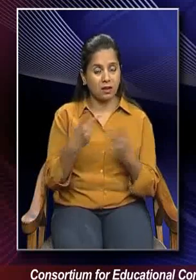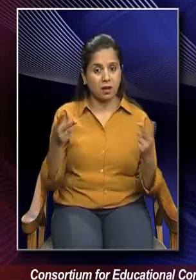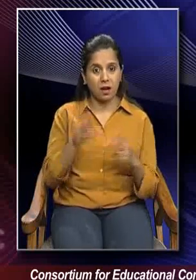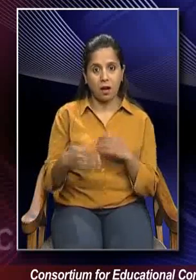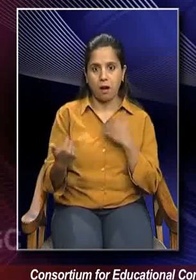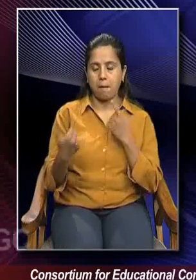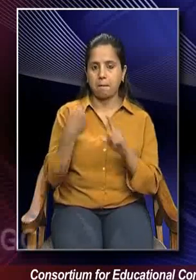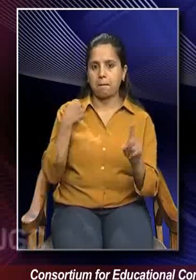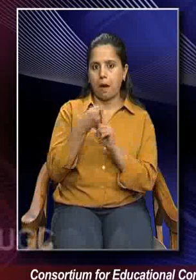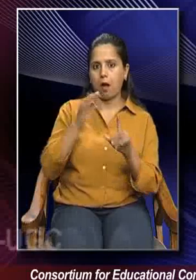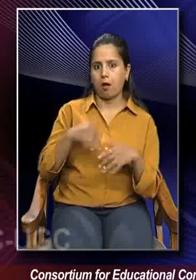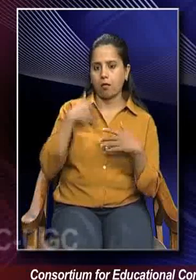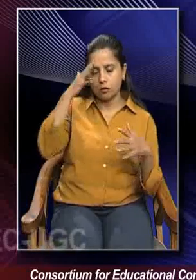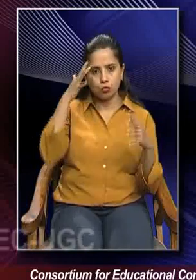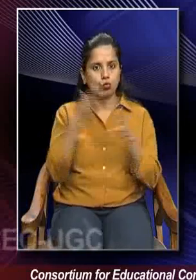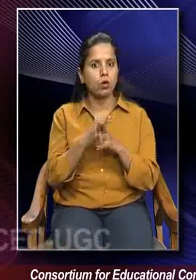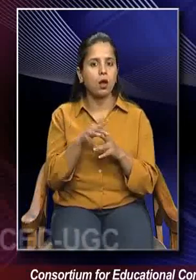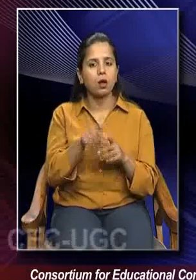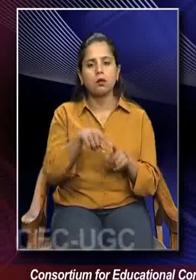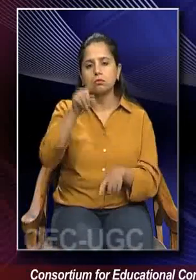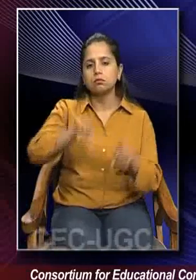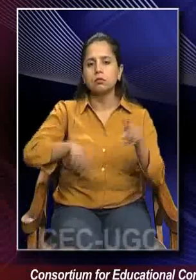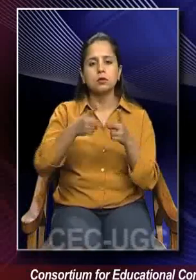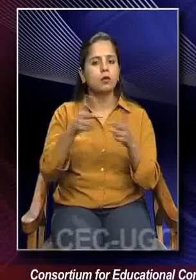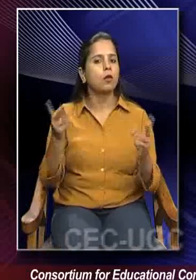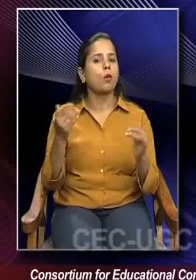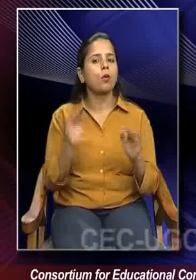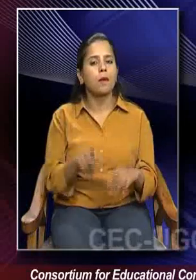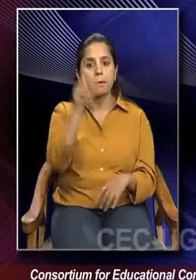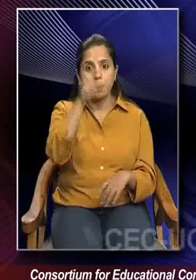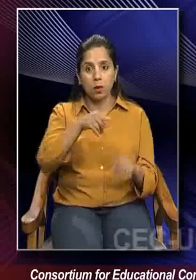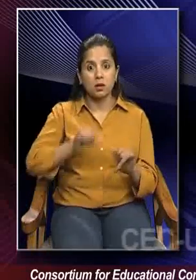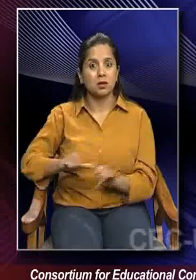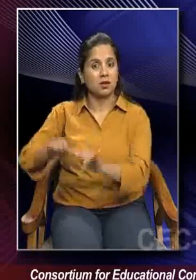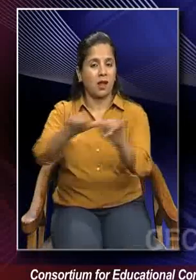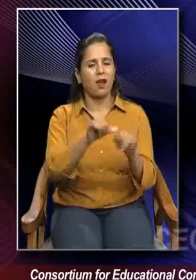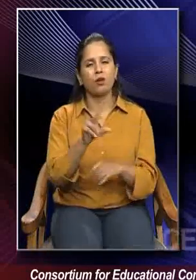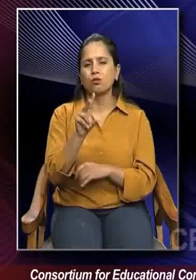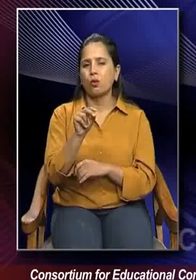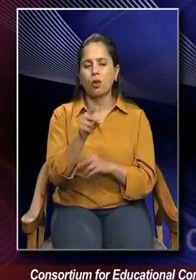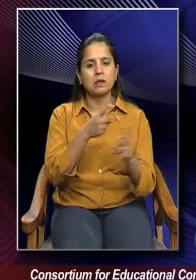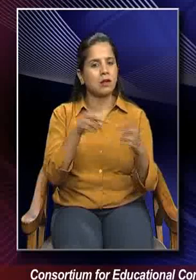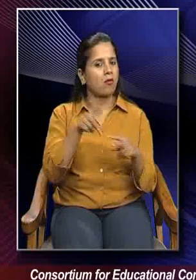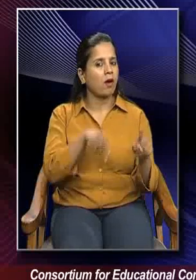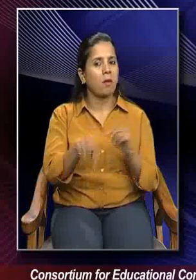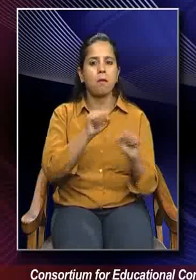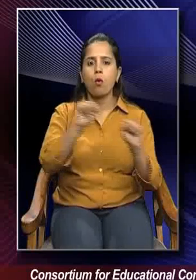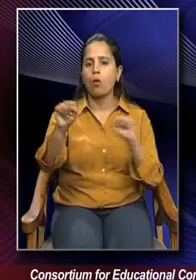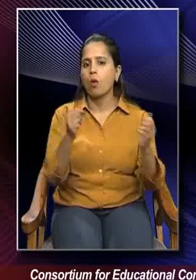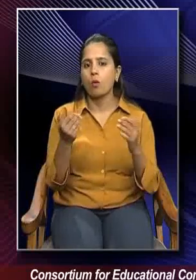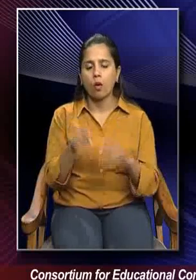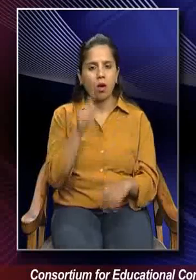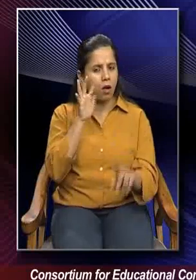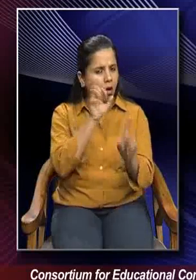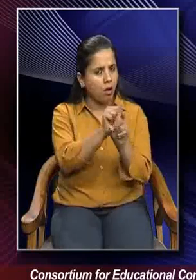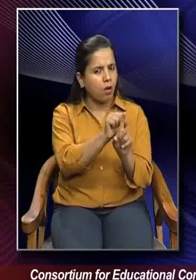of stress can vary from individuals to individuals. Recognizing